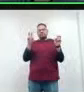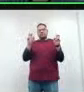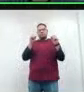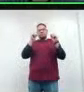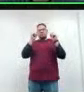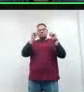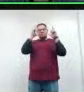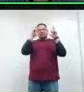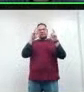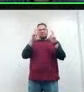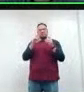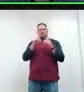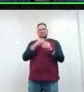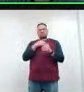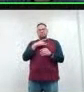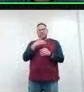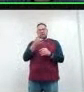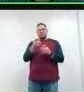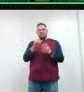the language that